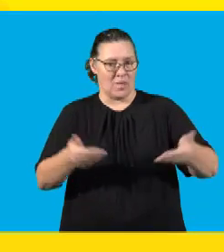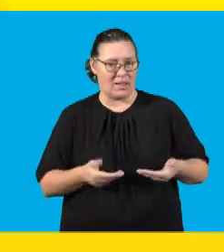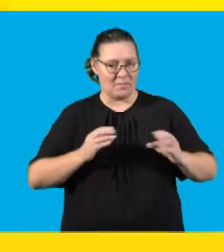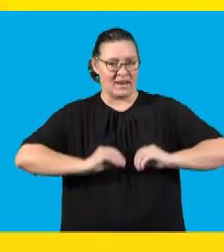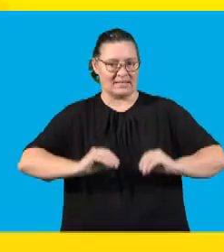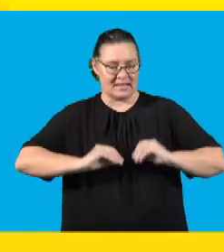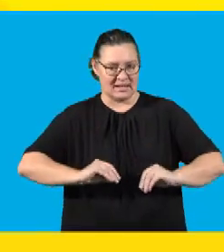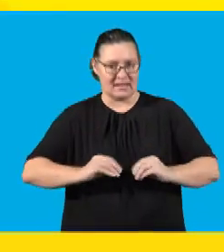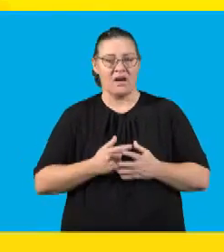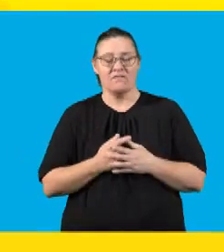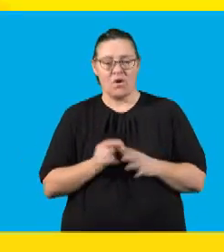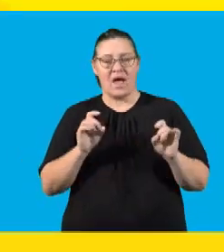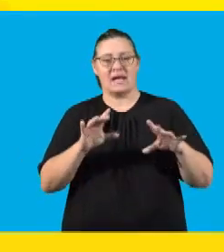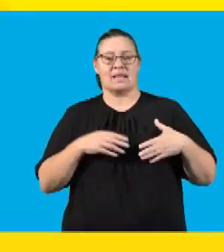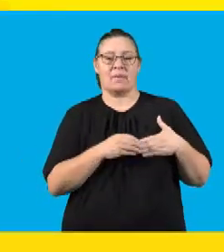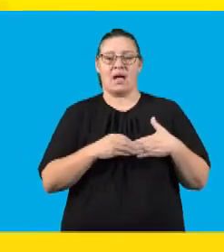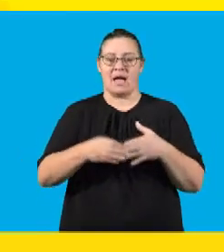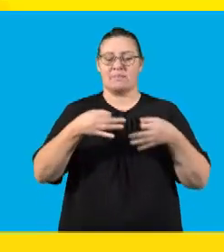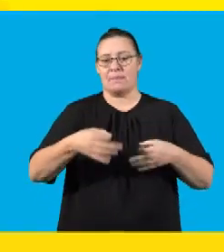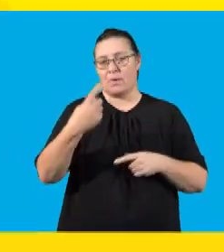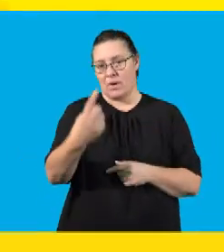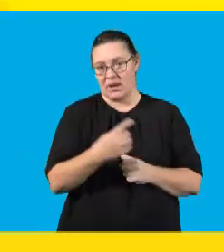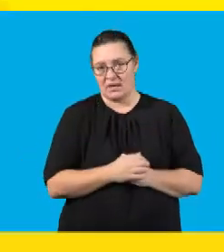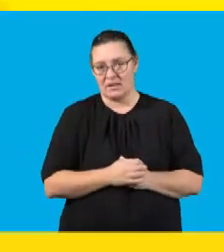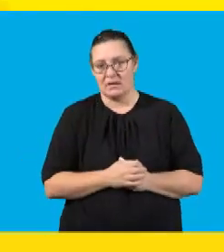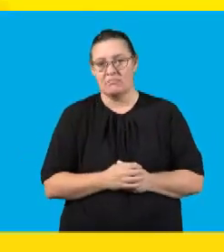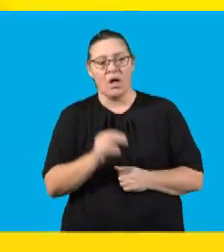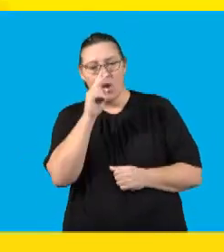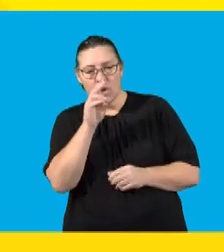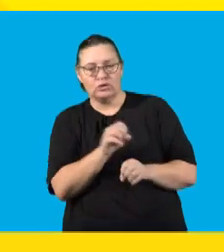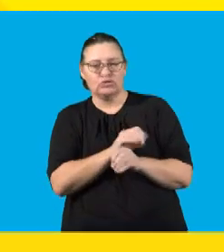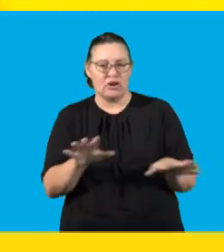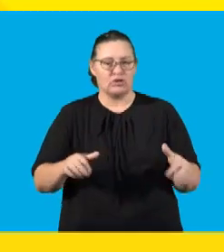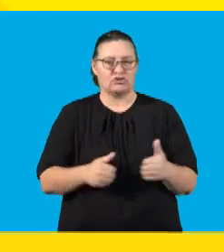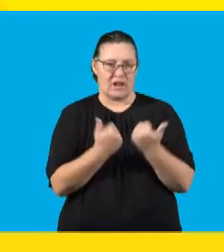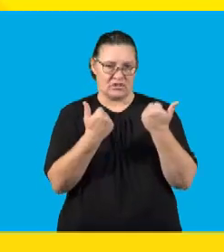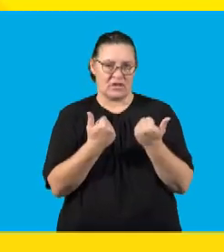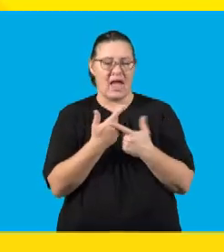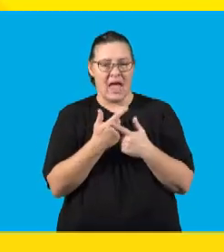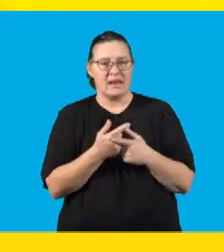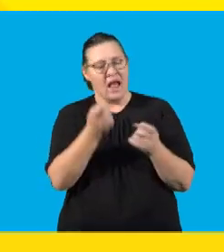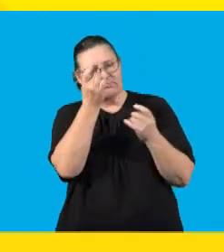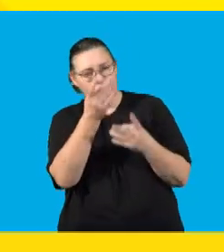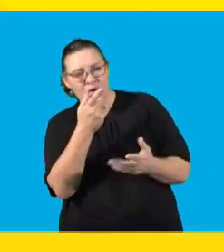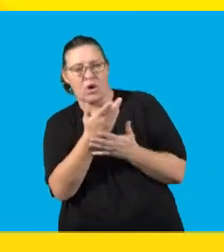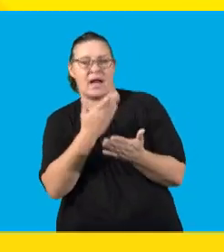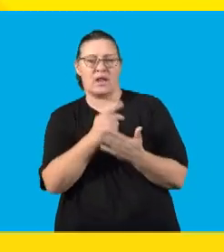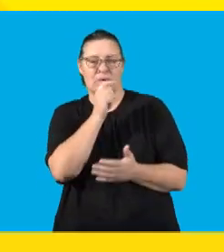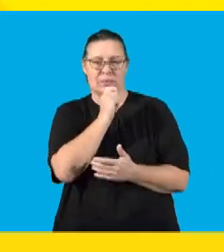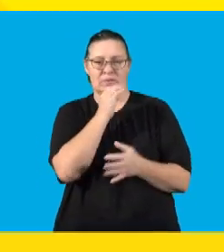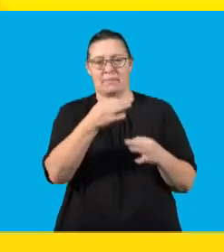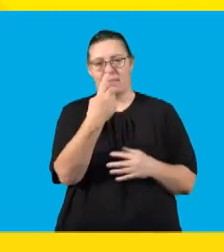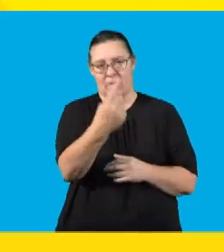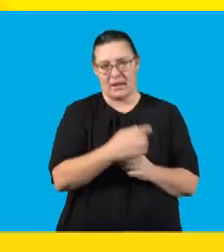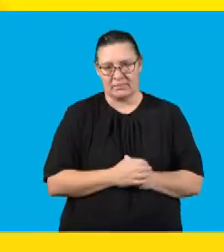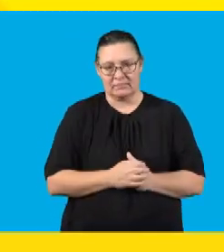Welcome back to this lesson on Exam Guide for Paper 1. Let's look at some general challenges and some tips for you to